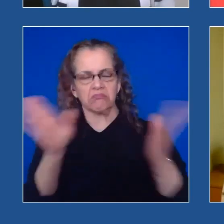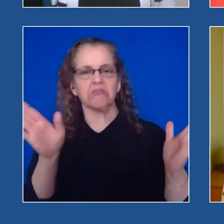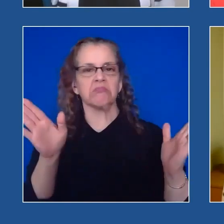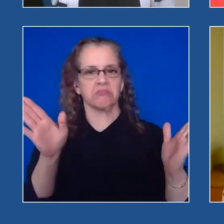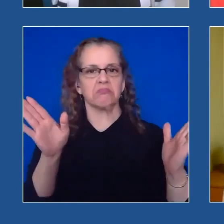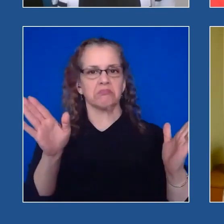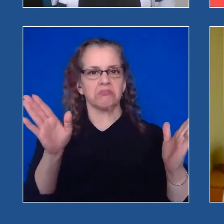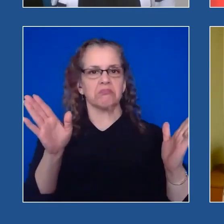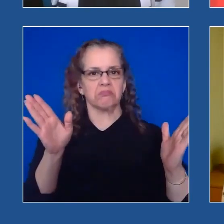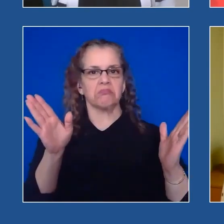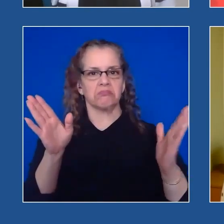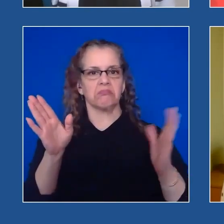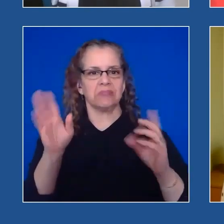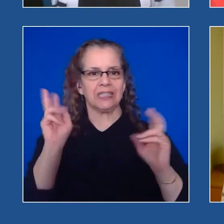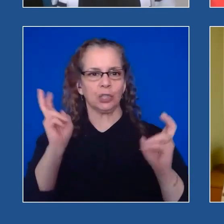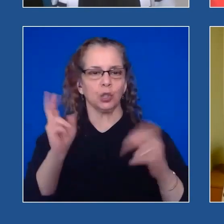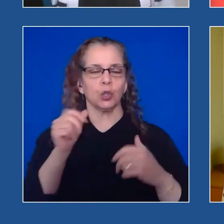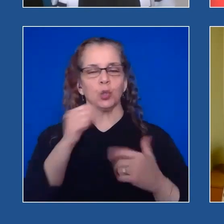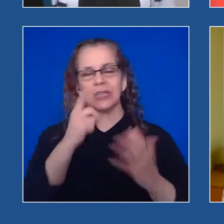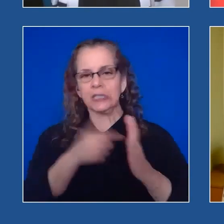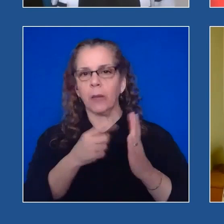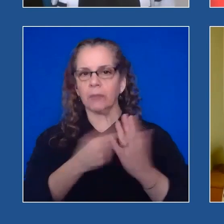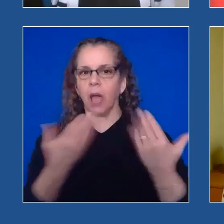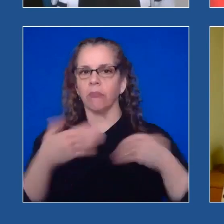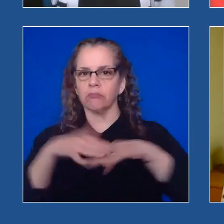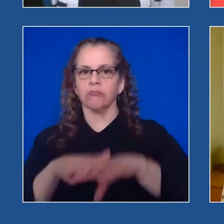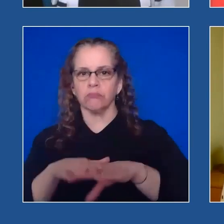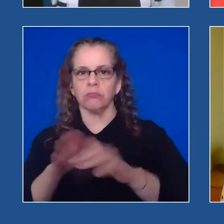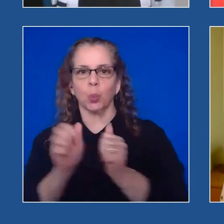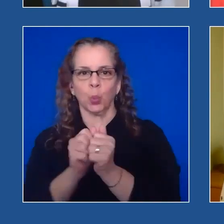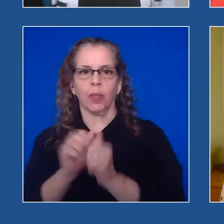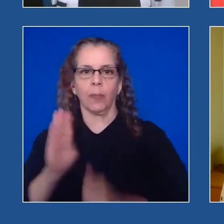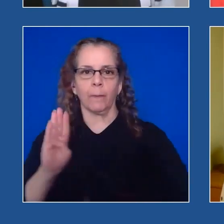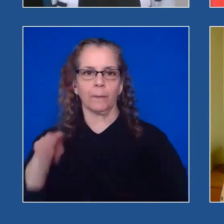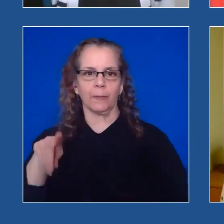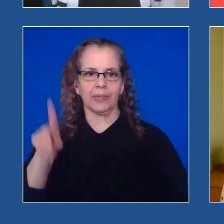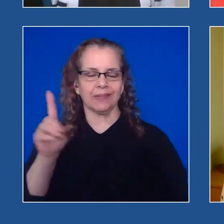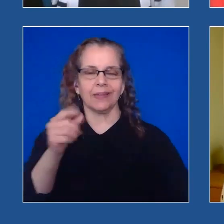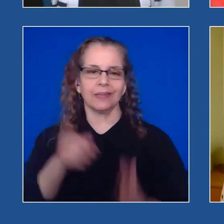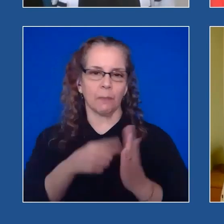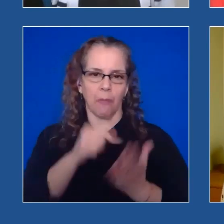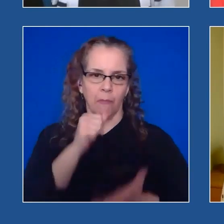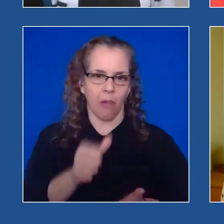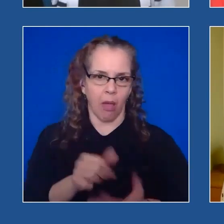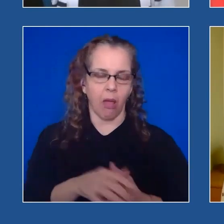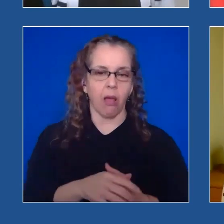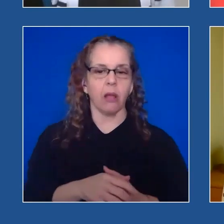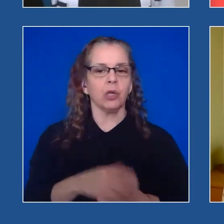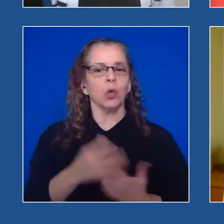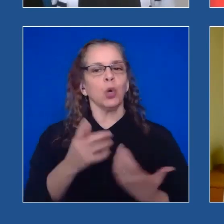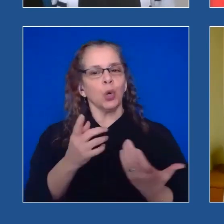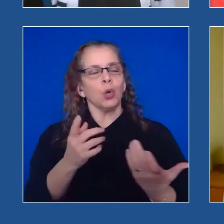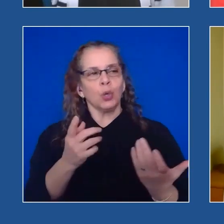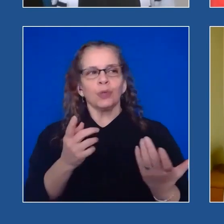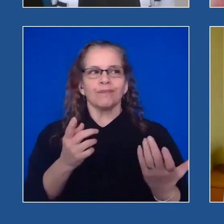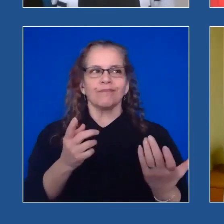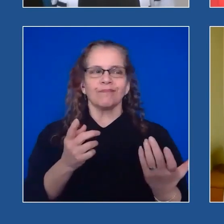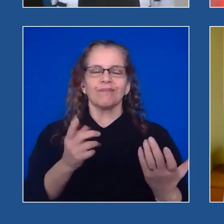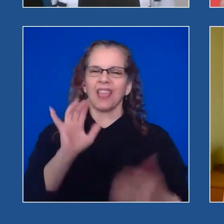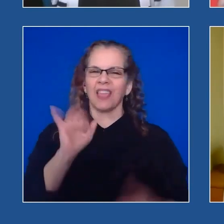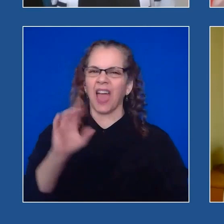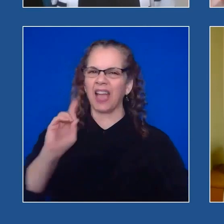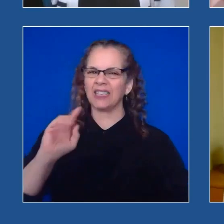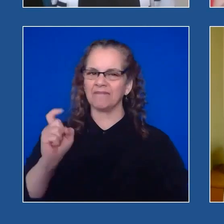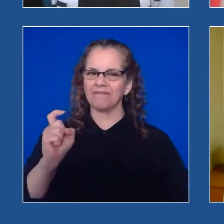and doesn't necessarily. So I do think that BPD can be really challenging to diagnose, especially